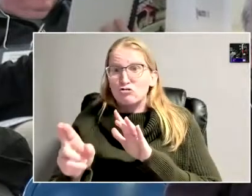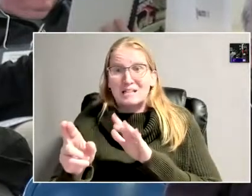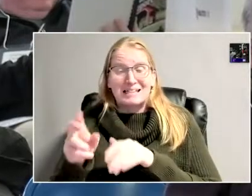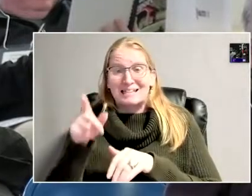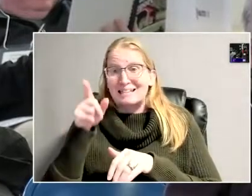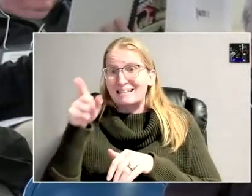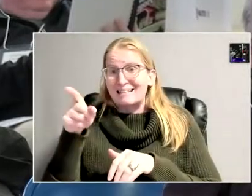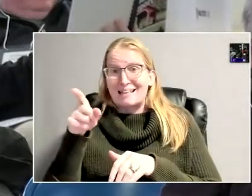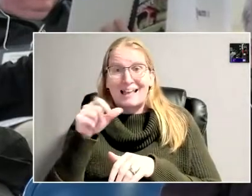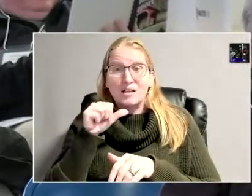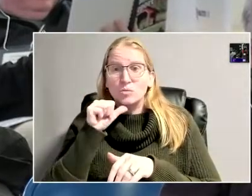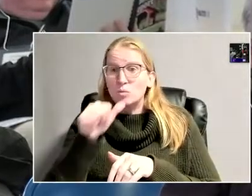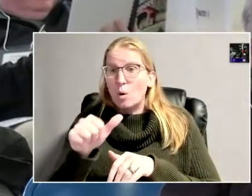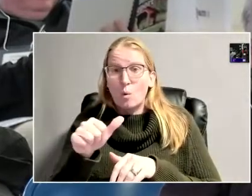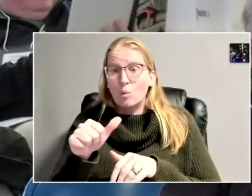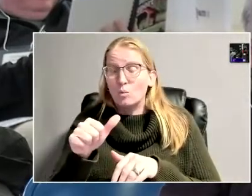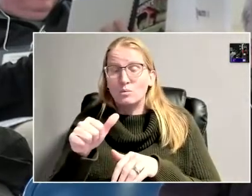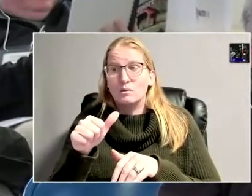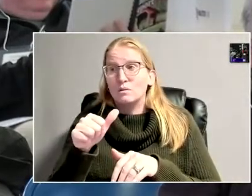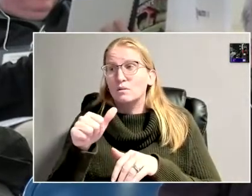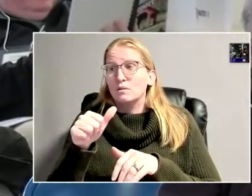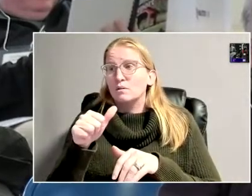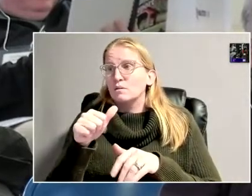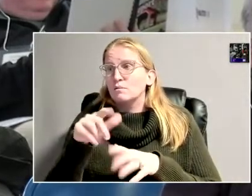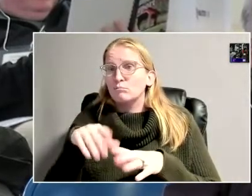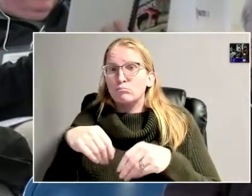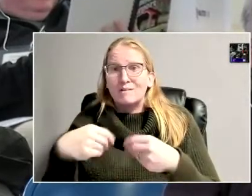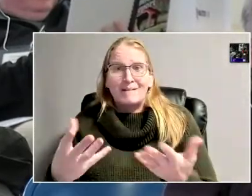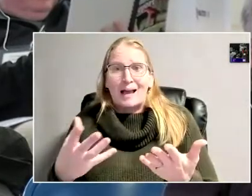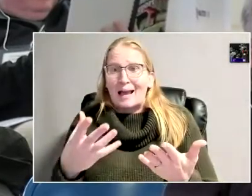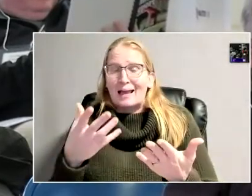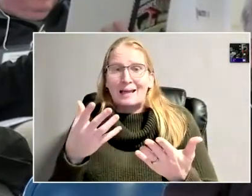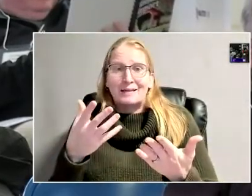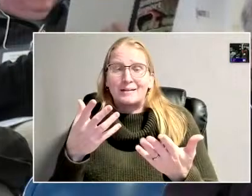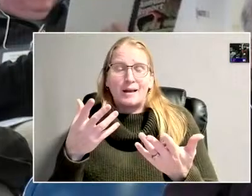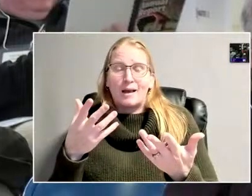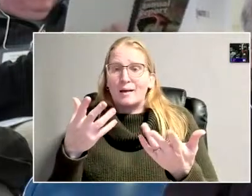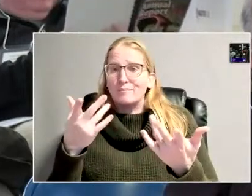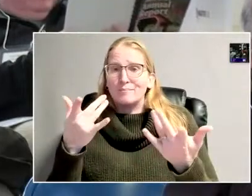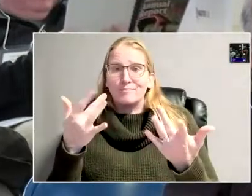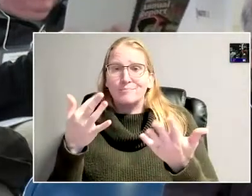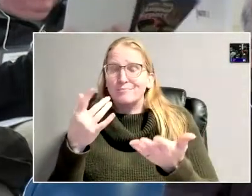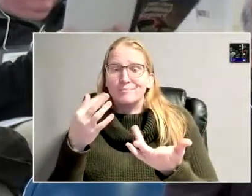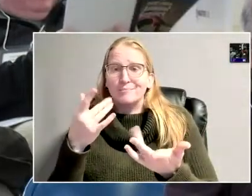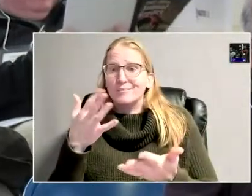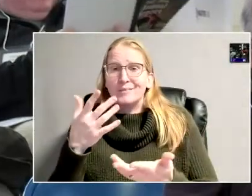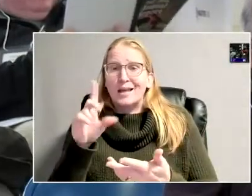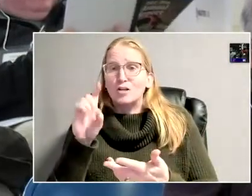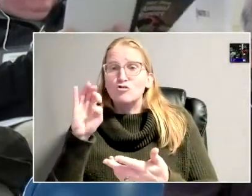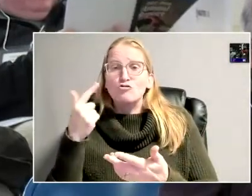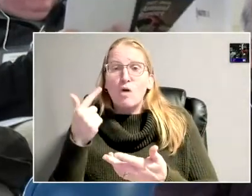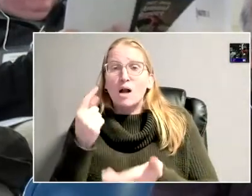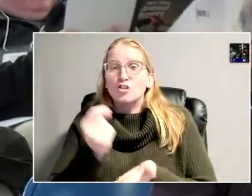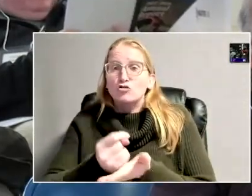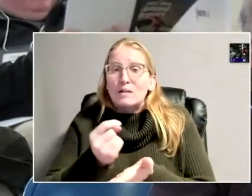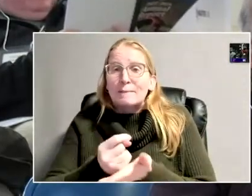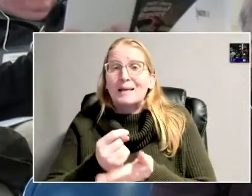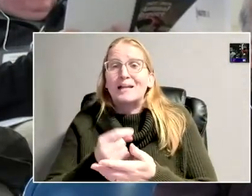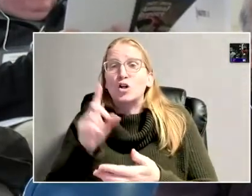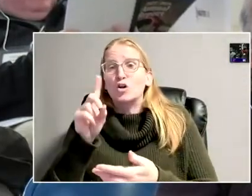of um drug uh treatment detox or re